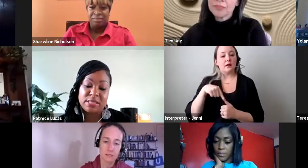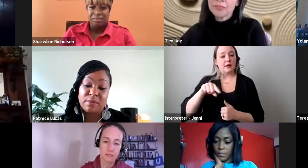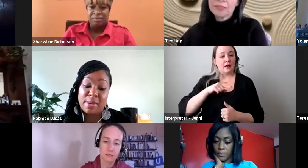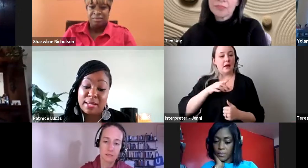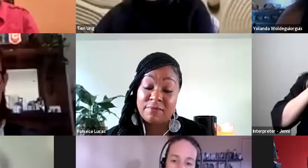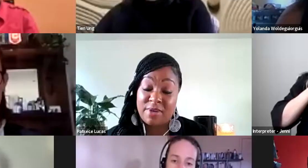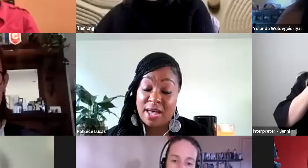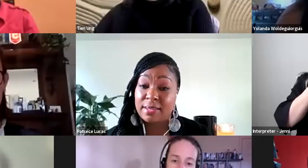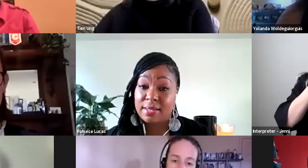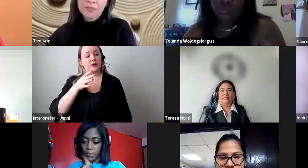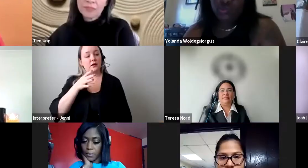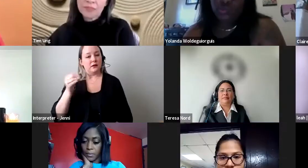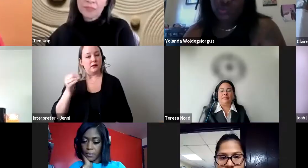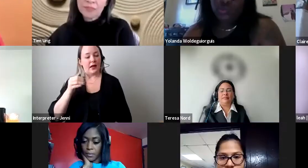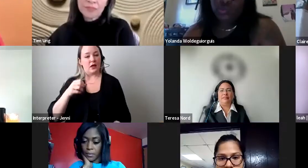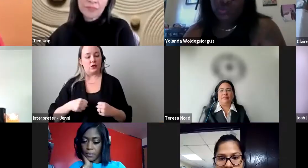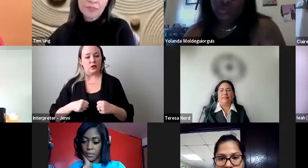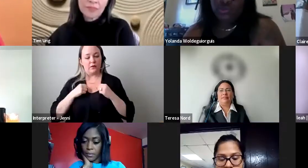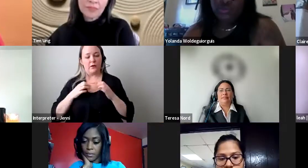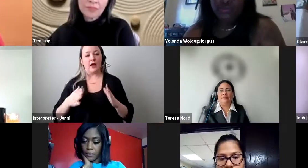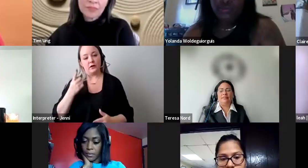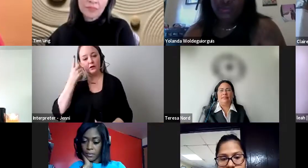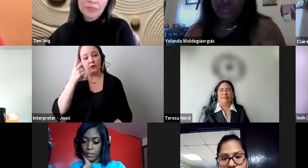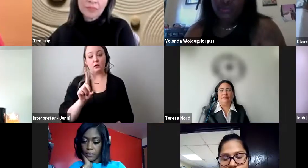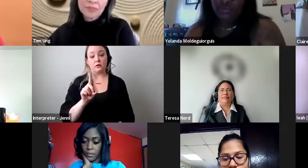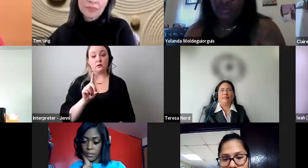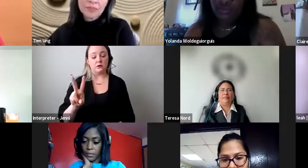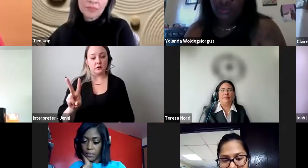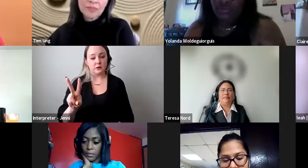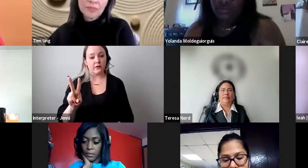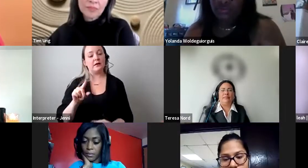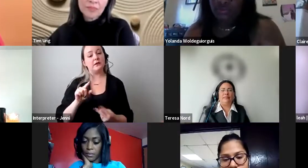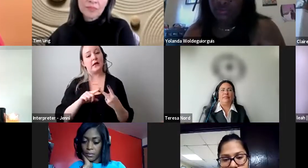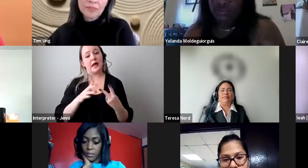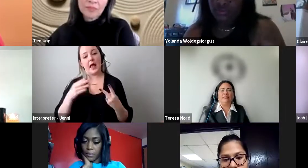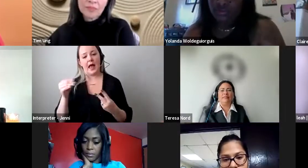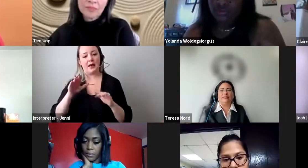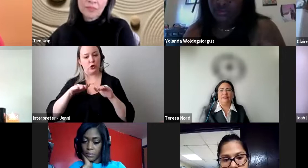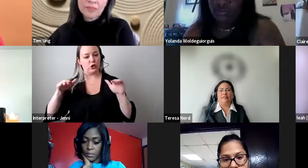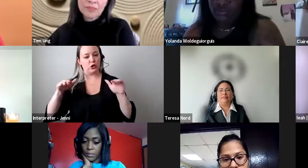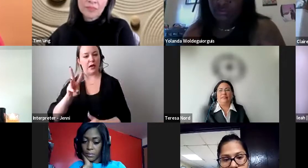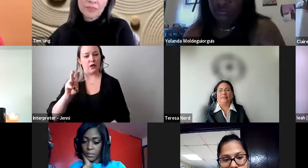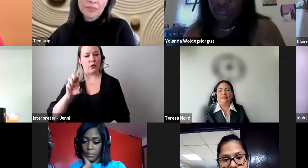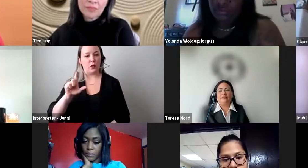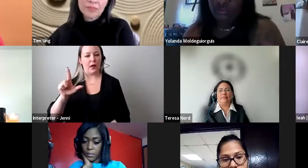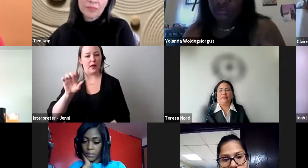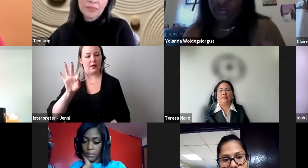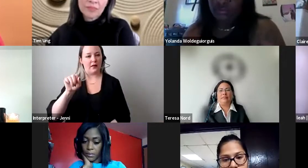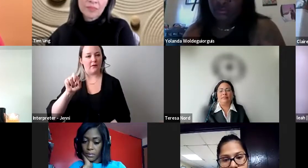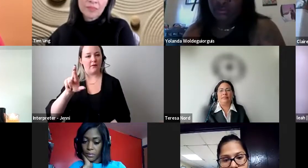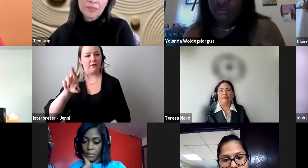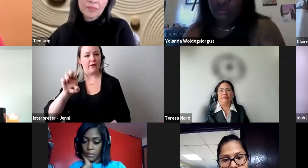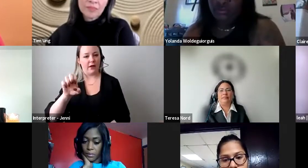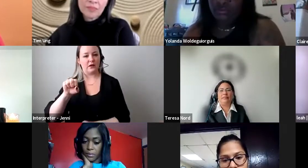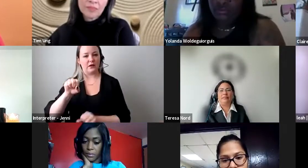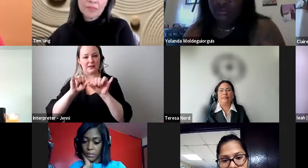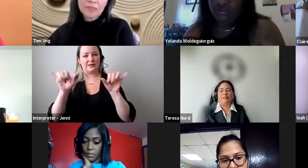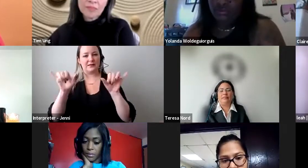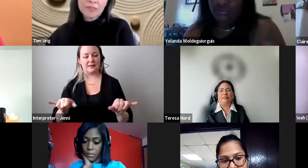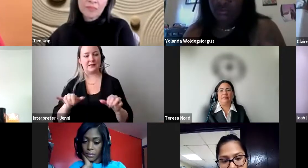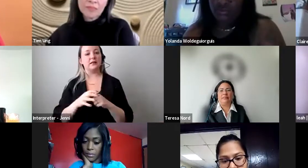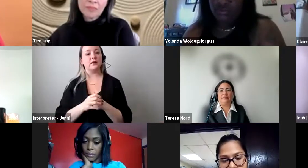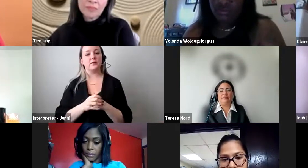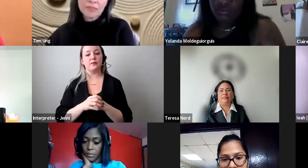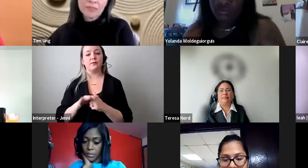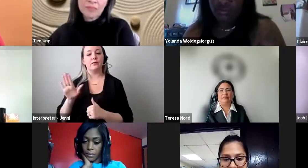only domestic violence, but as they have shared with me, the child welfare system. They are lending their voices